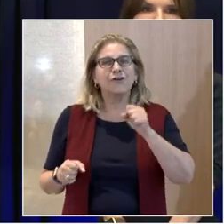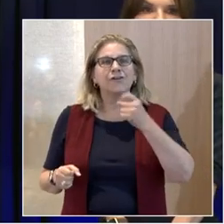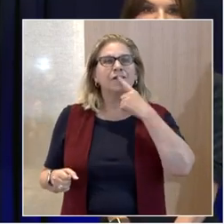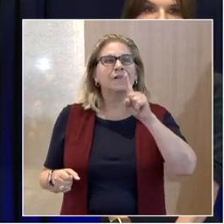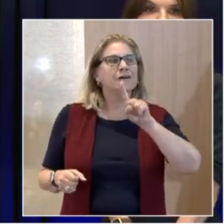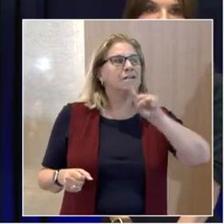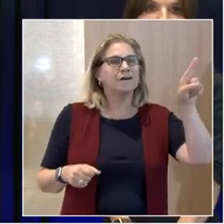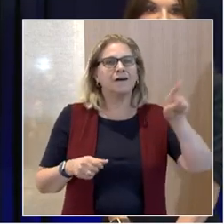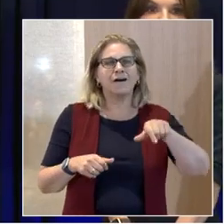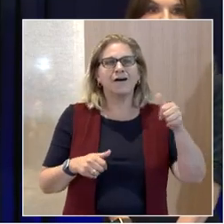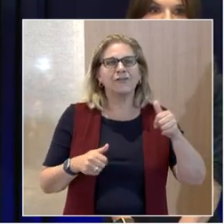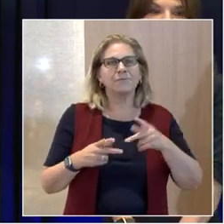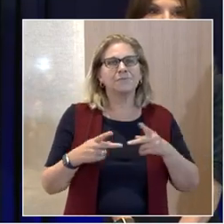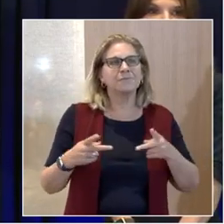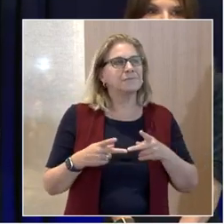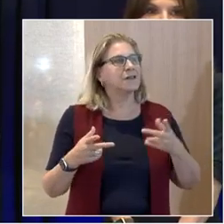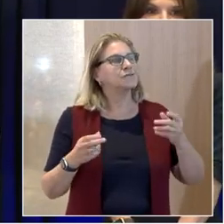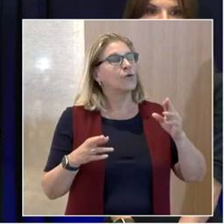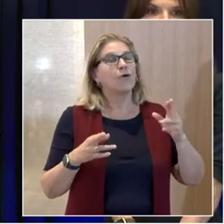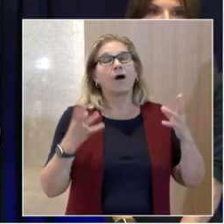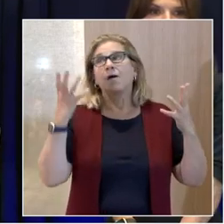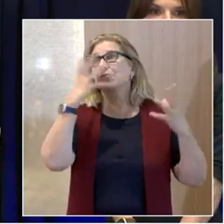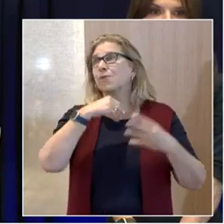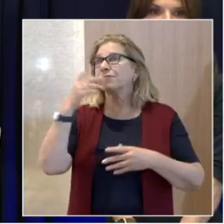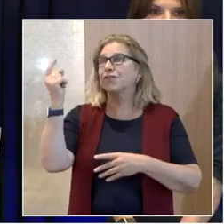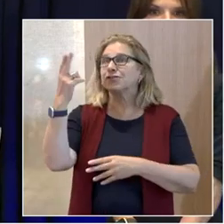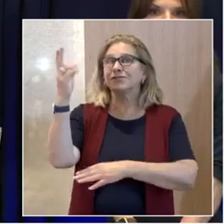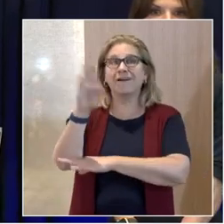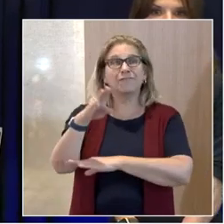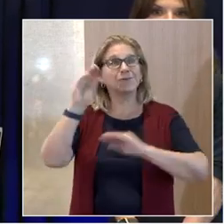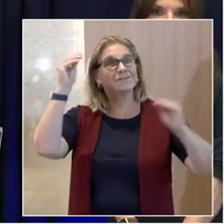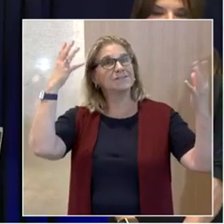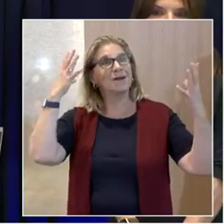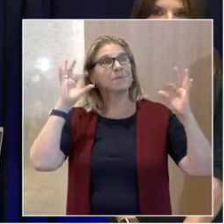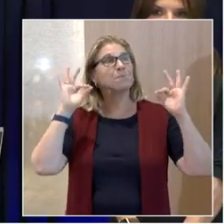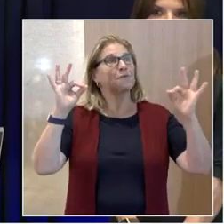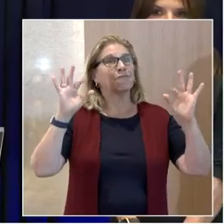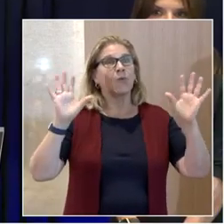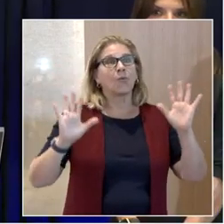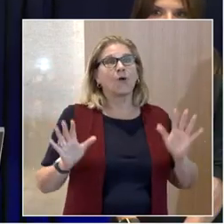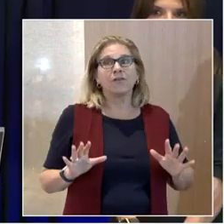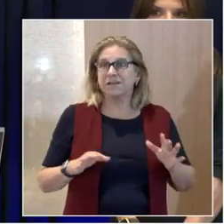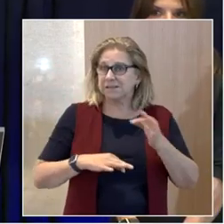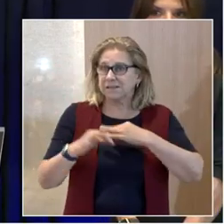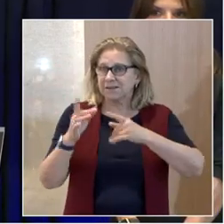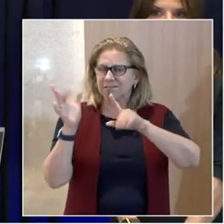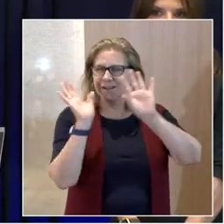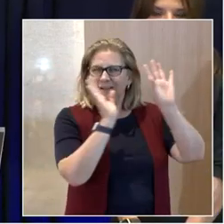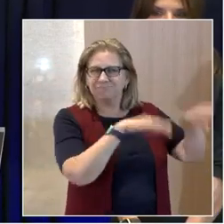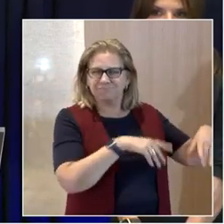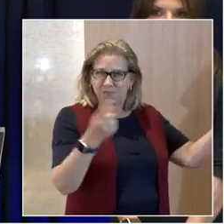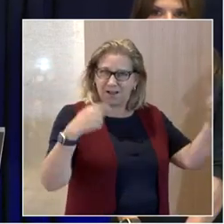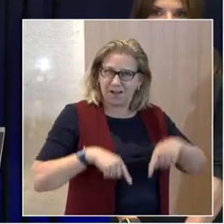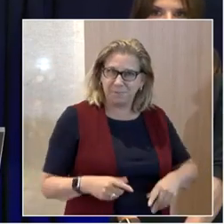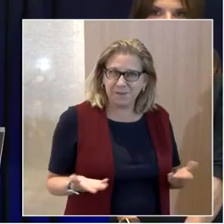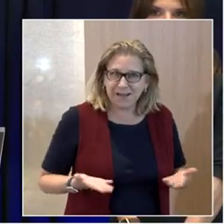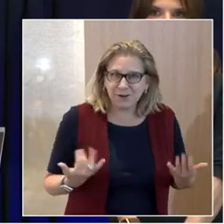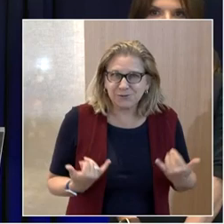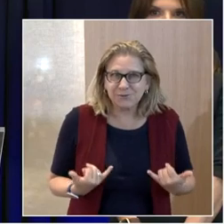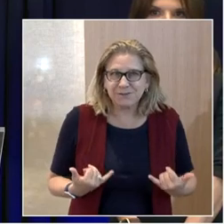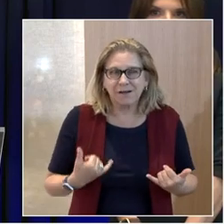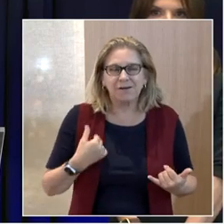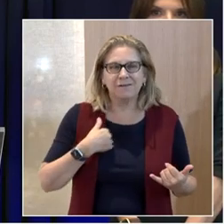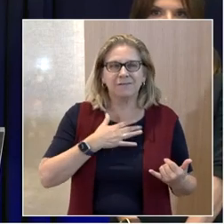Thursday, sunny afternoon with perfect weather, but you've chosen to be here in this room with us, and that means and says a